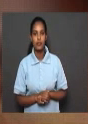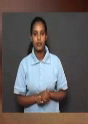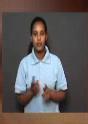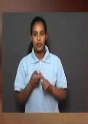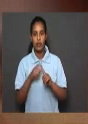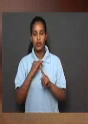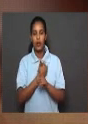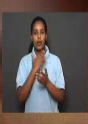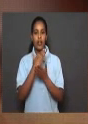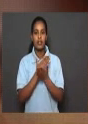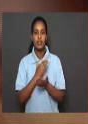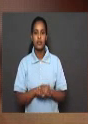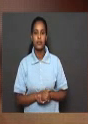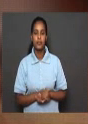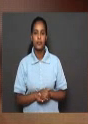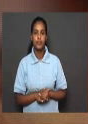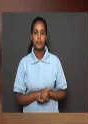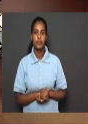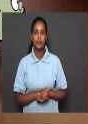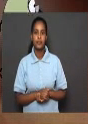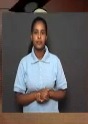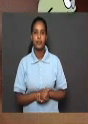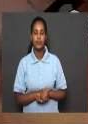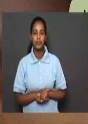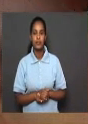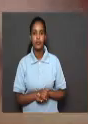Let's get back to our lesson.